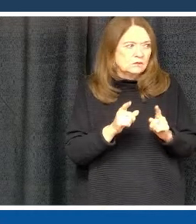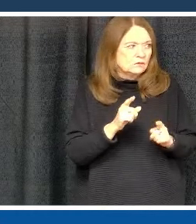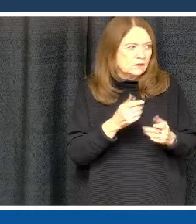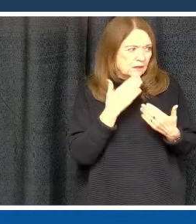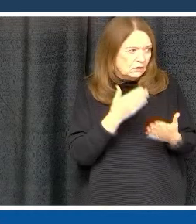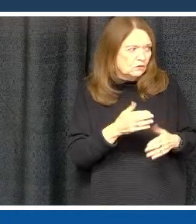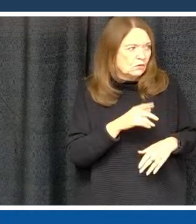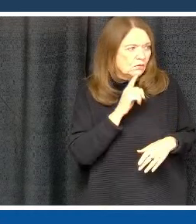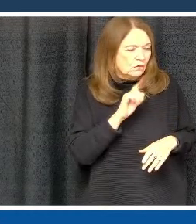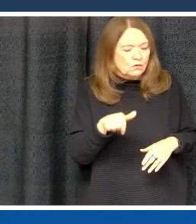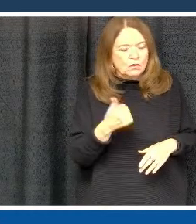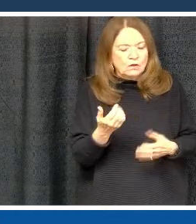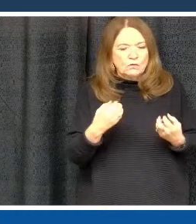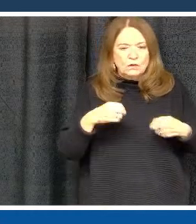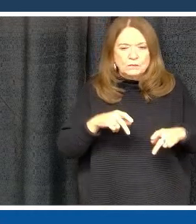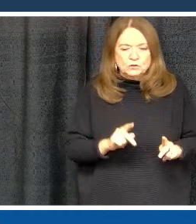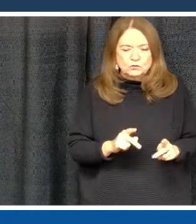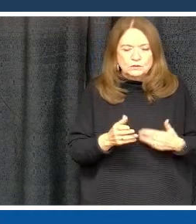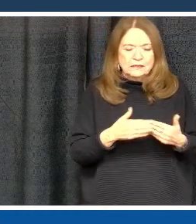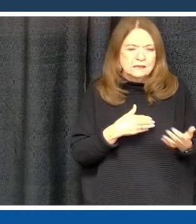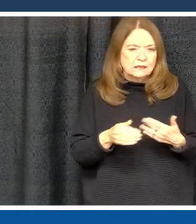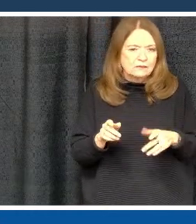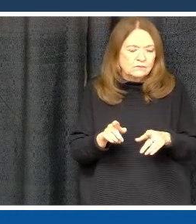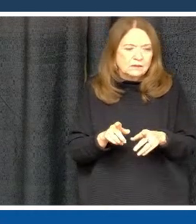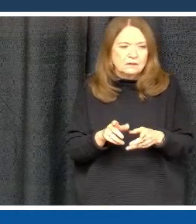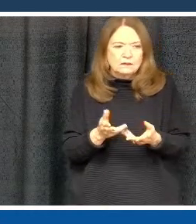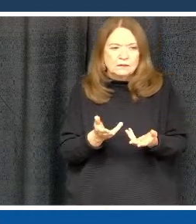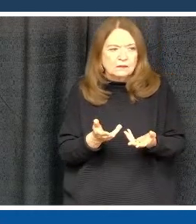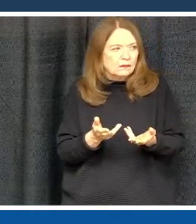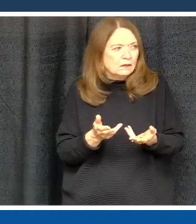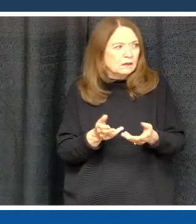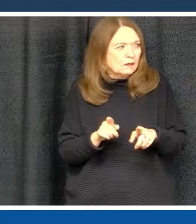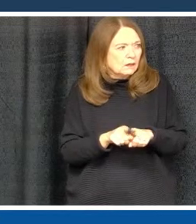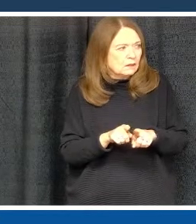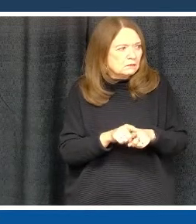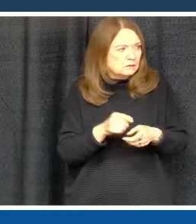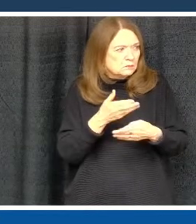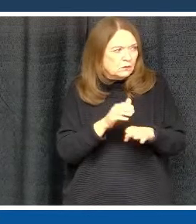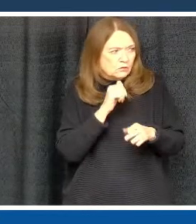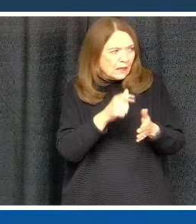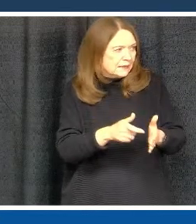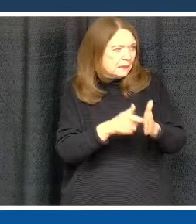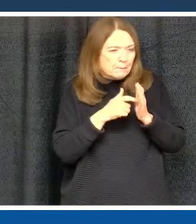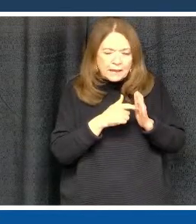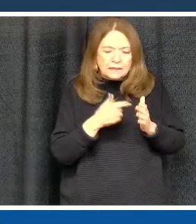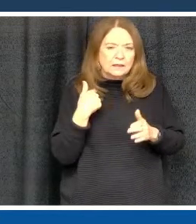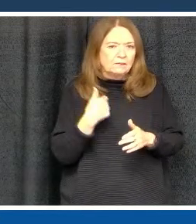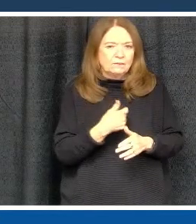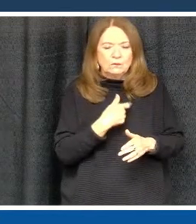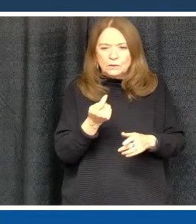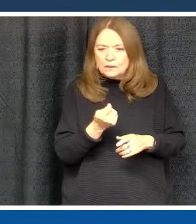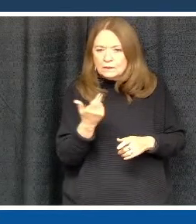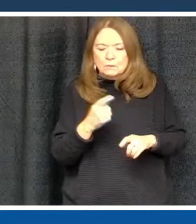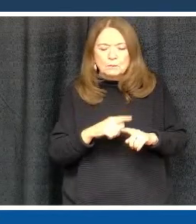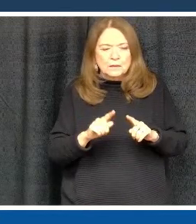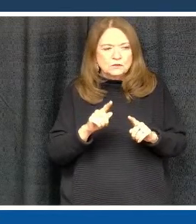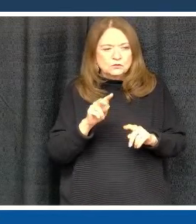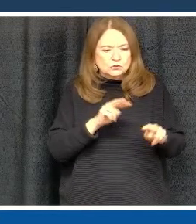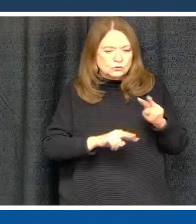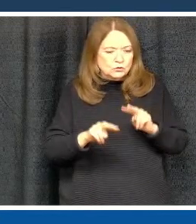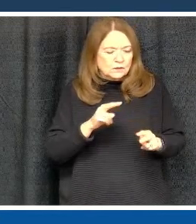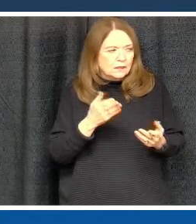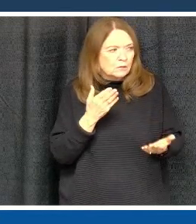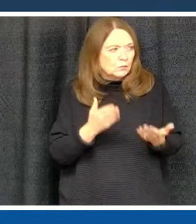you. There are other opportunities, even a split. They're not demanding that we go away with it, but just to look at